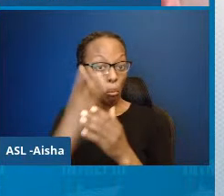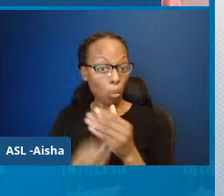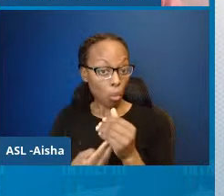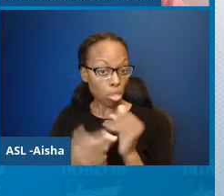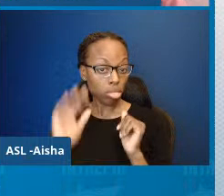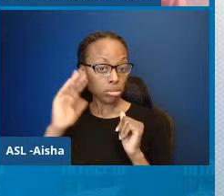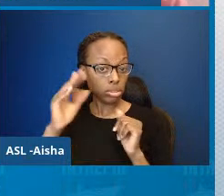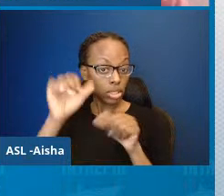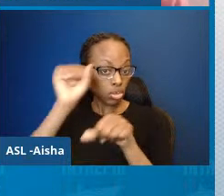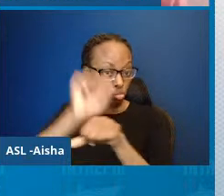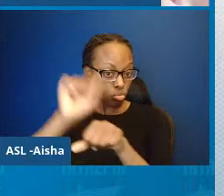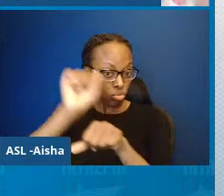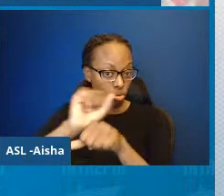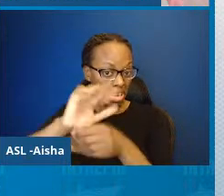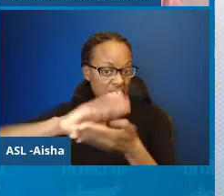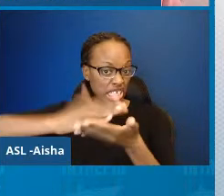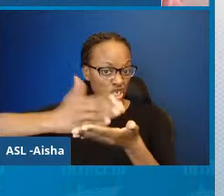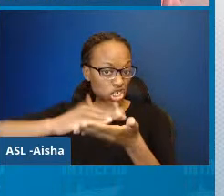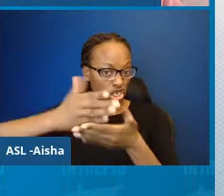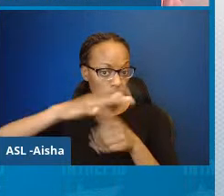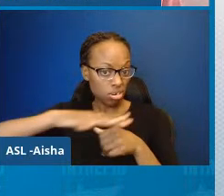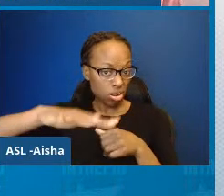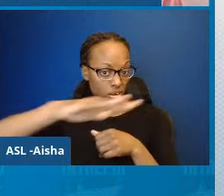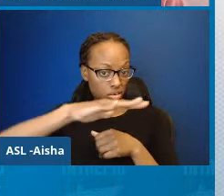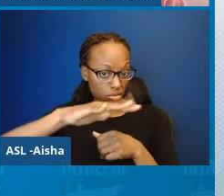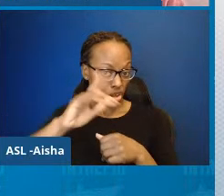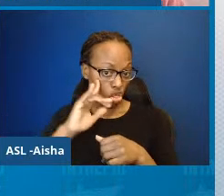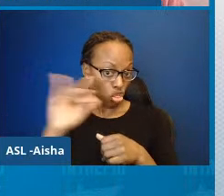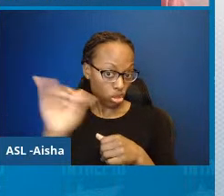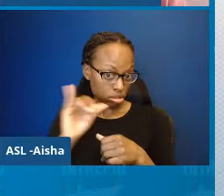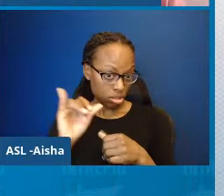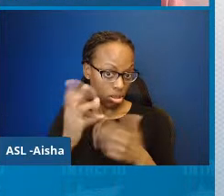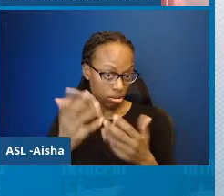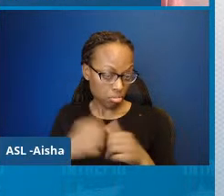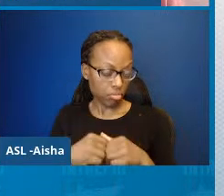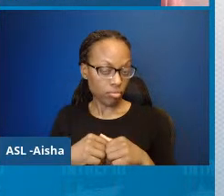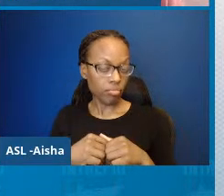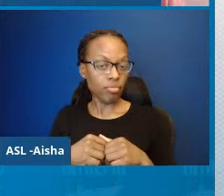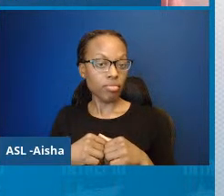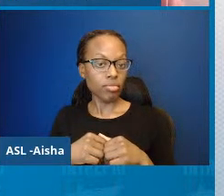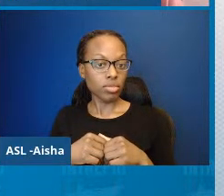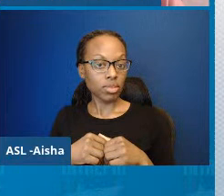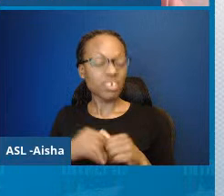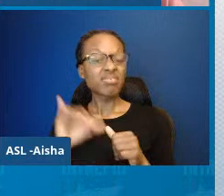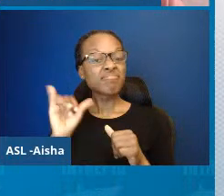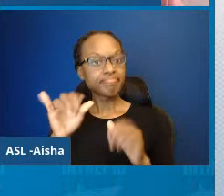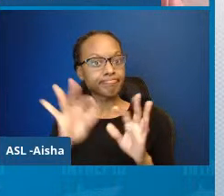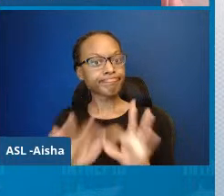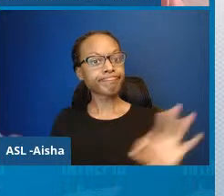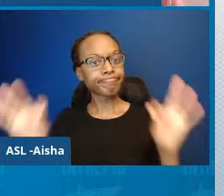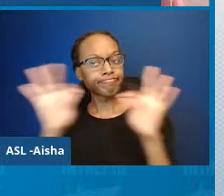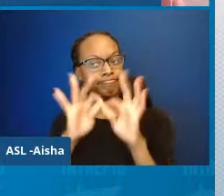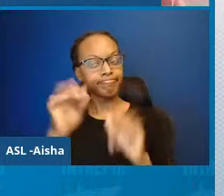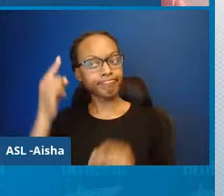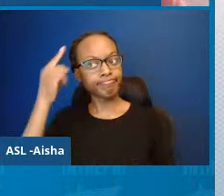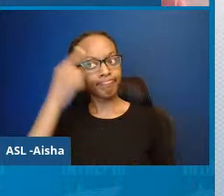in the kitchen. At least that's what I'm noticing. Well, this is important for us to think